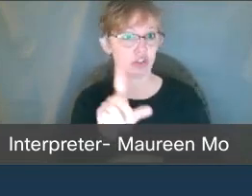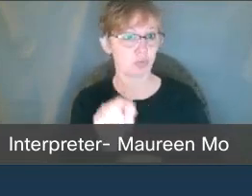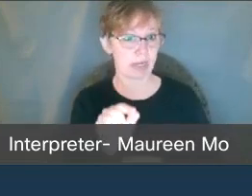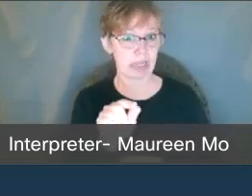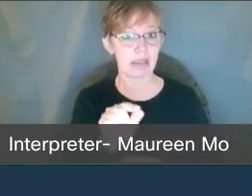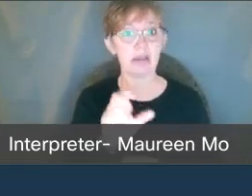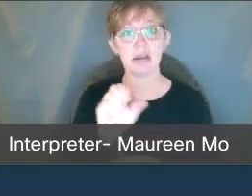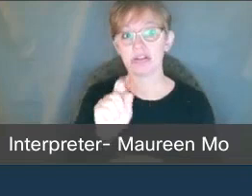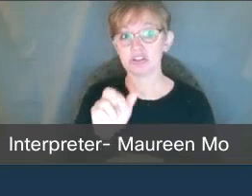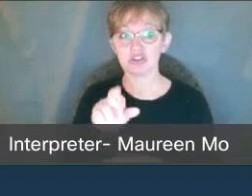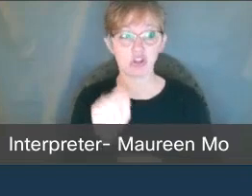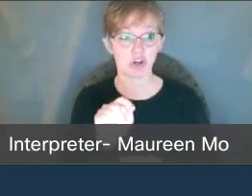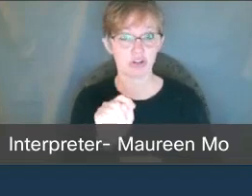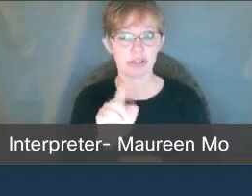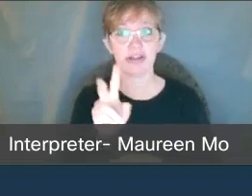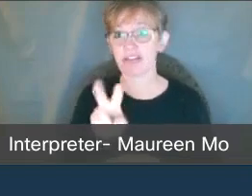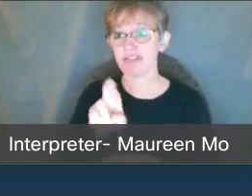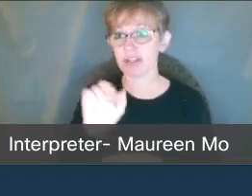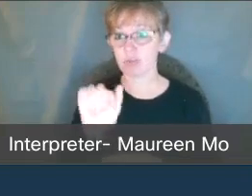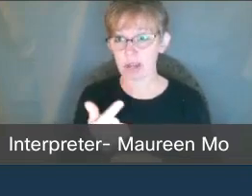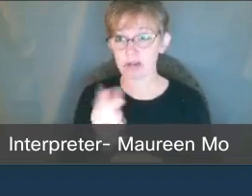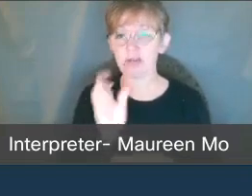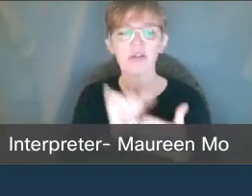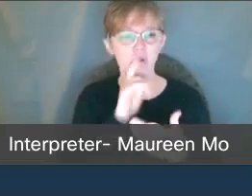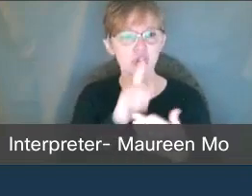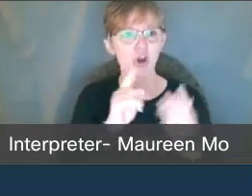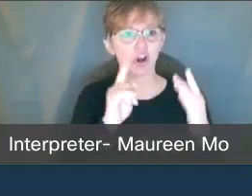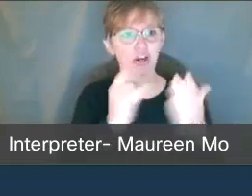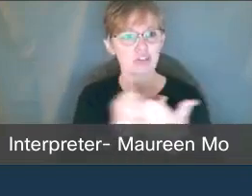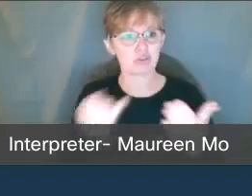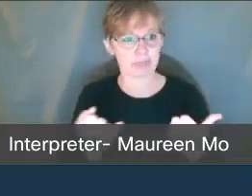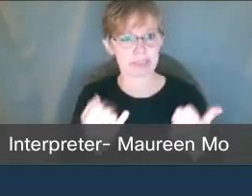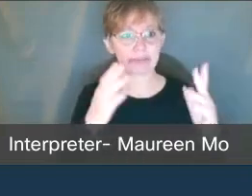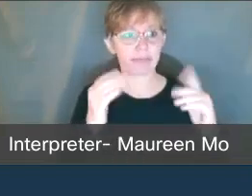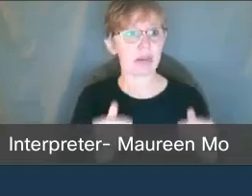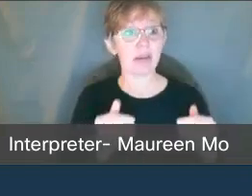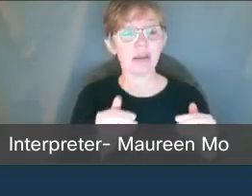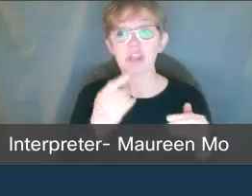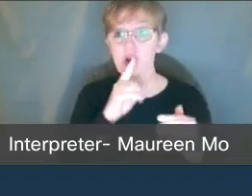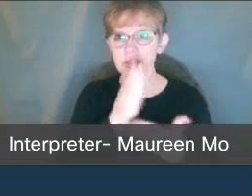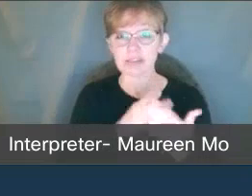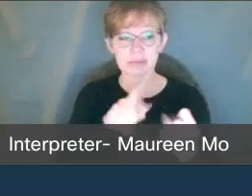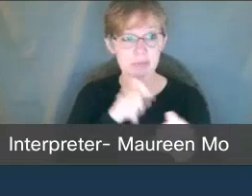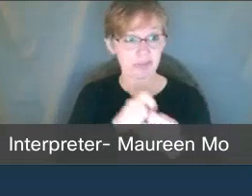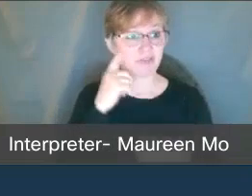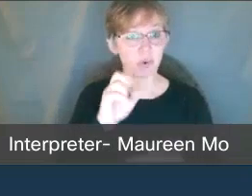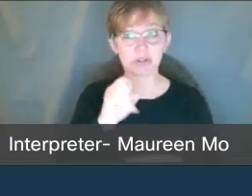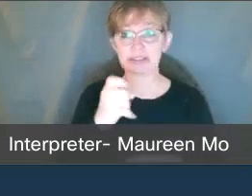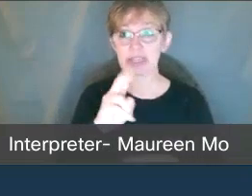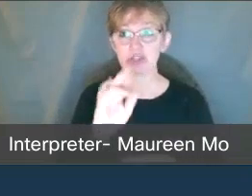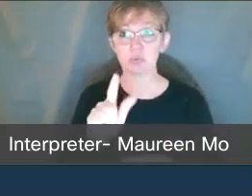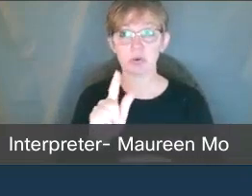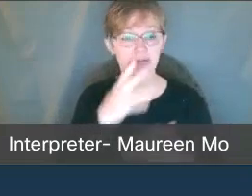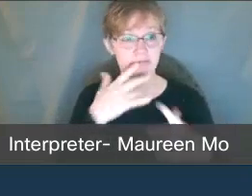Violence Risk Appraisal Guide. There are instruments specifically for sexual violence risk. There are also now instruments that are specifically